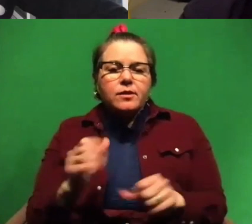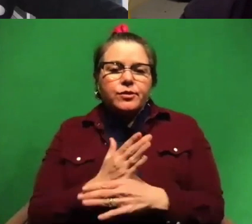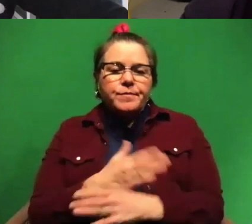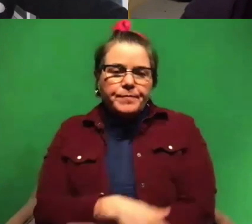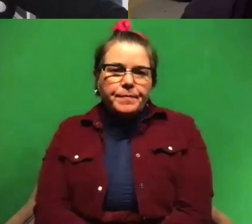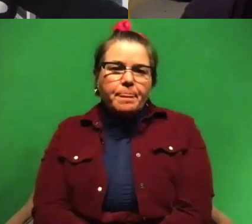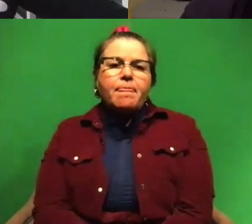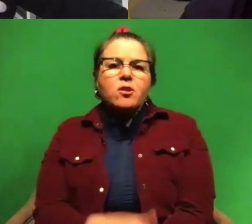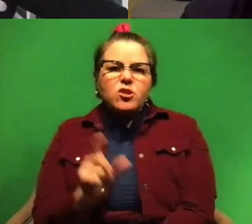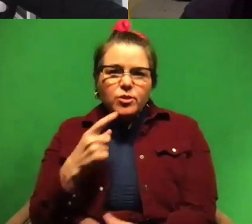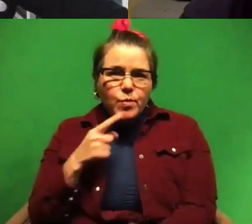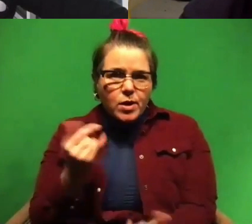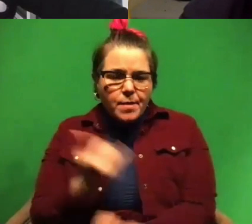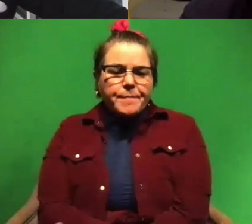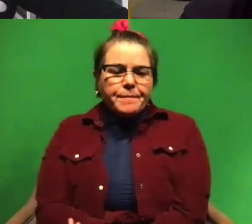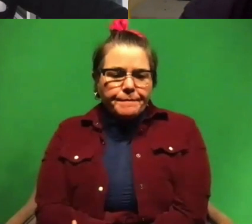Now it should work. Okay.